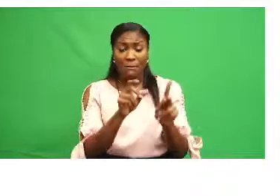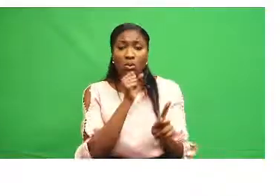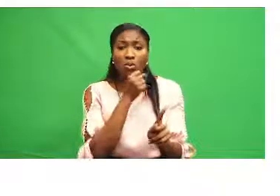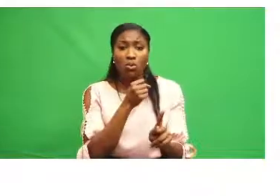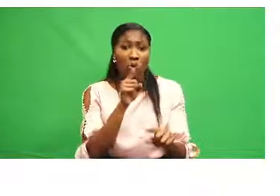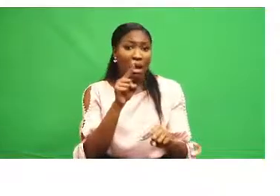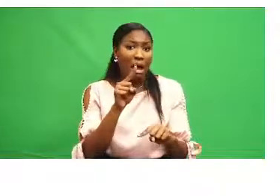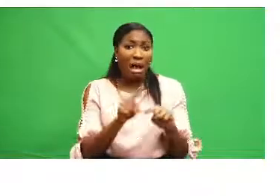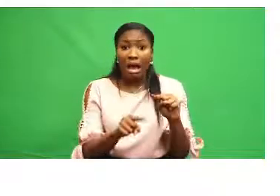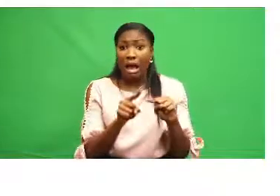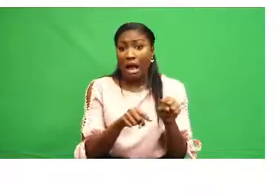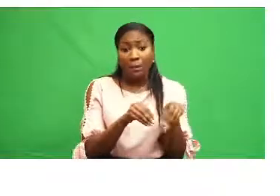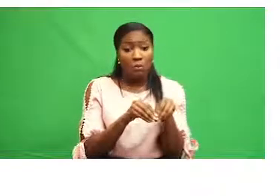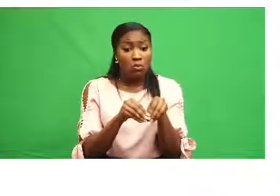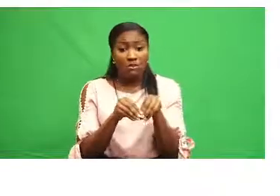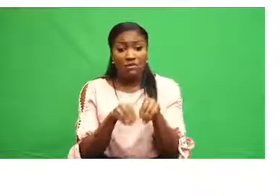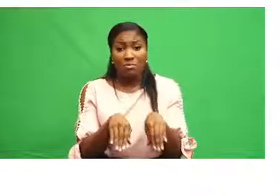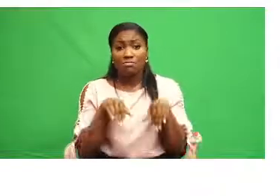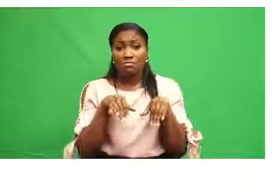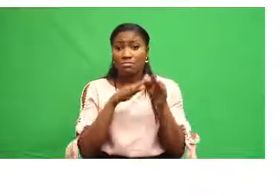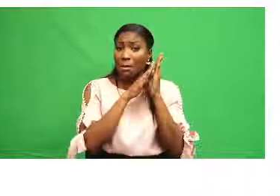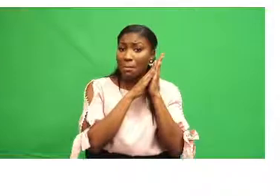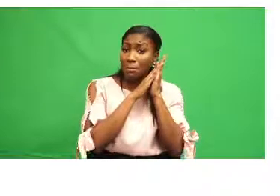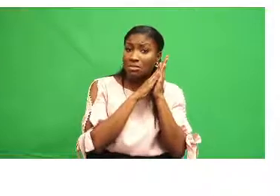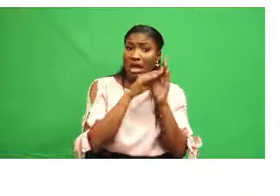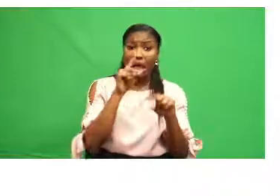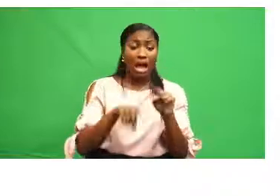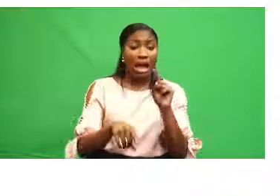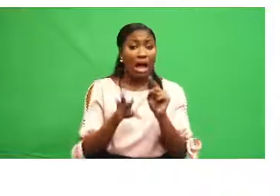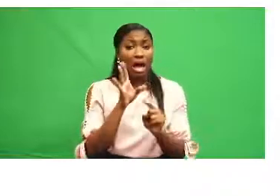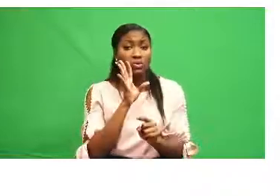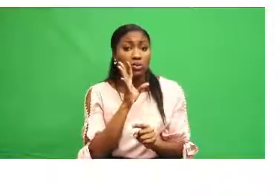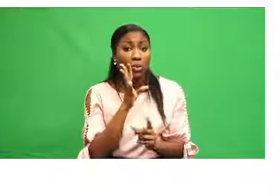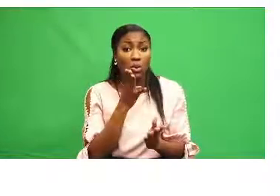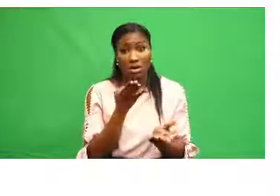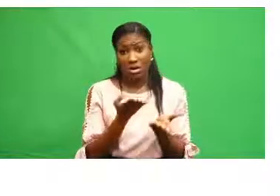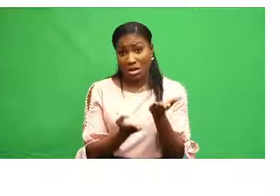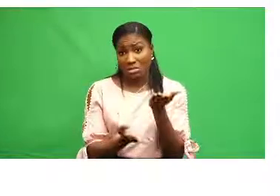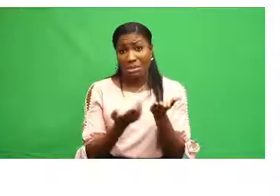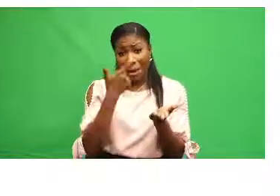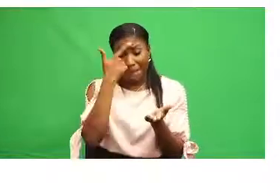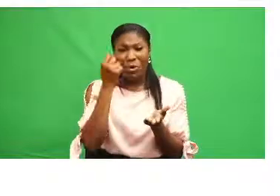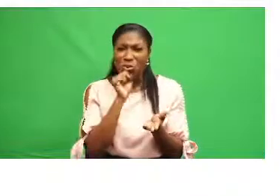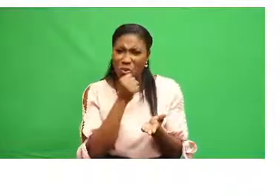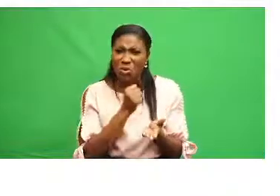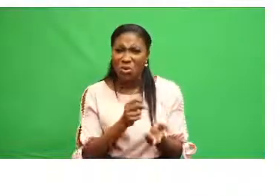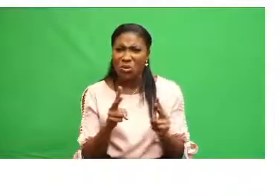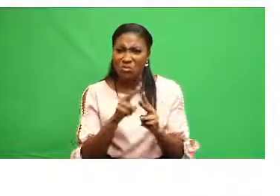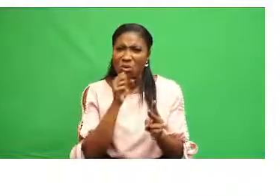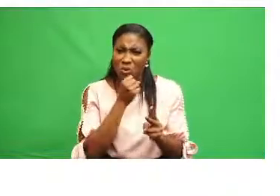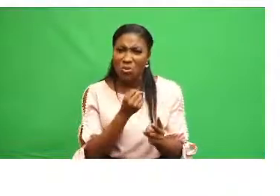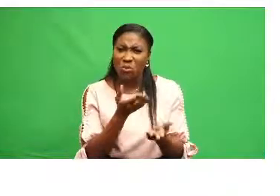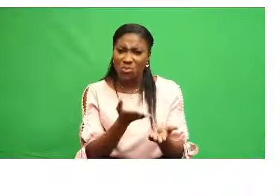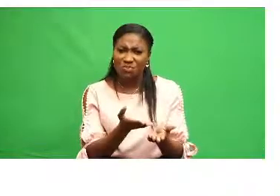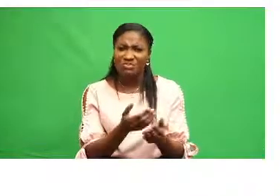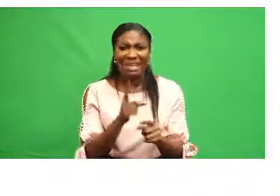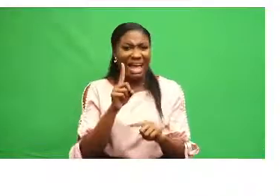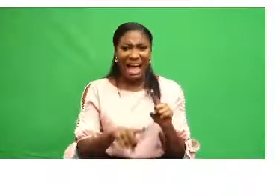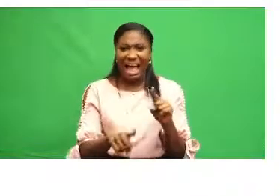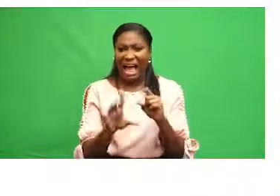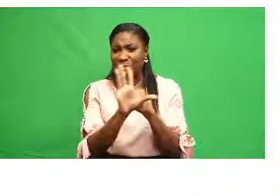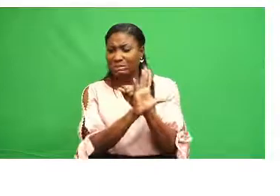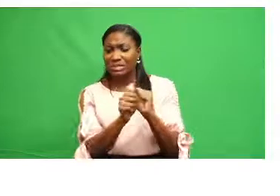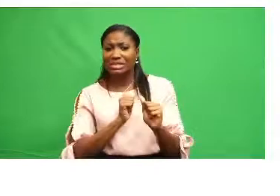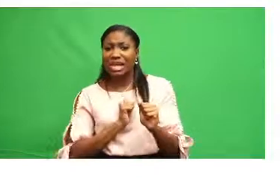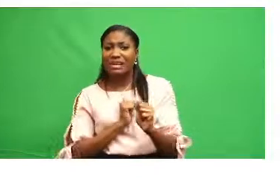and may not really be in a position or cannot really fend for himself or herself. But more